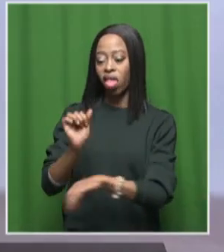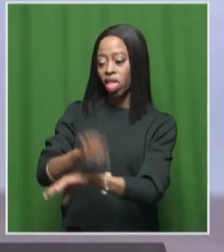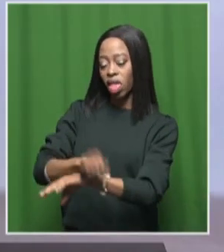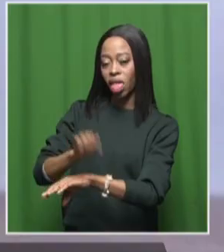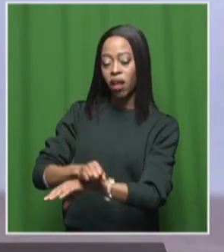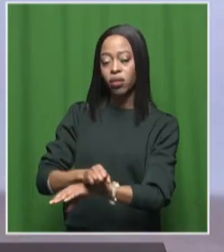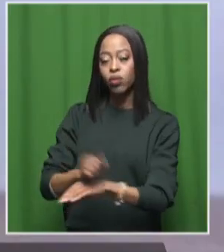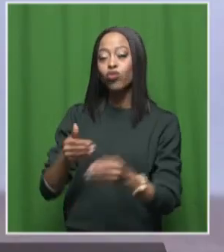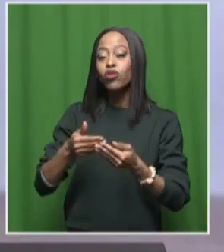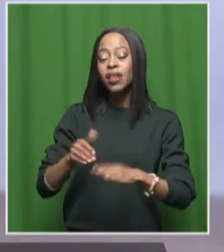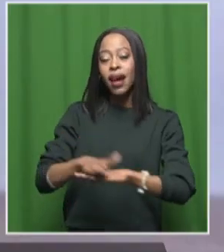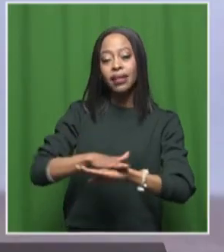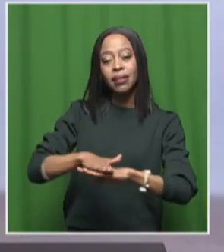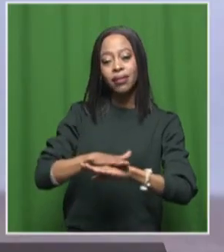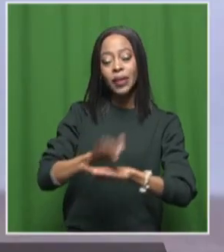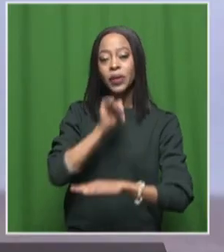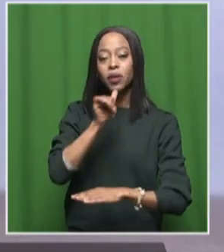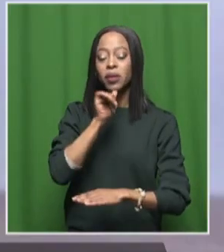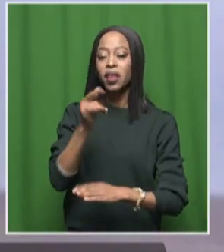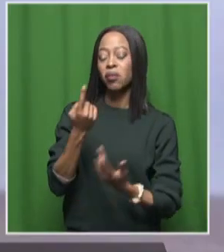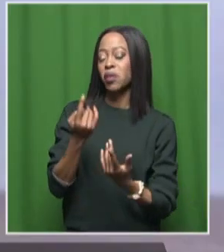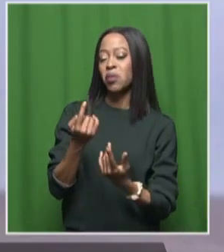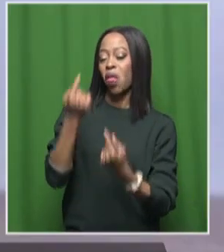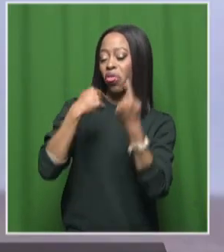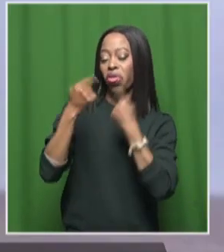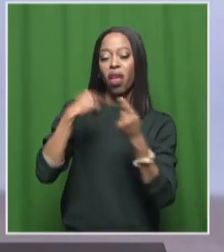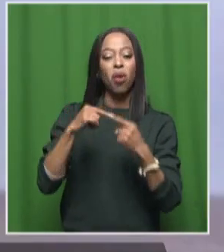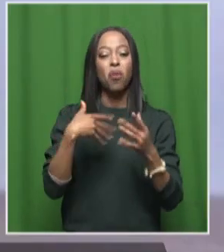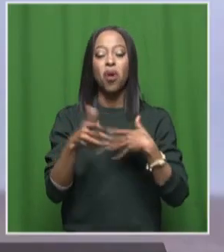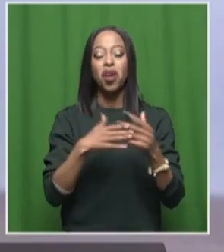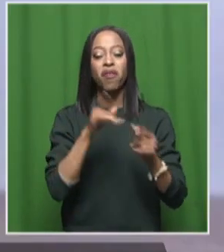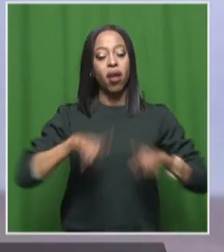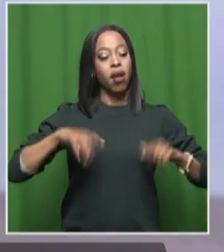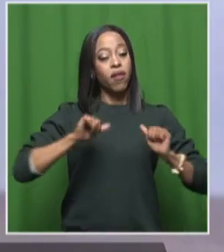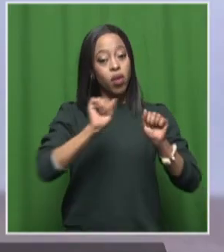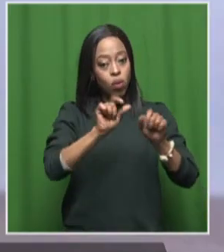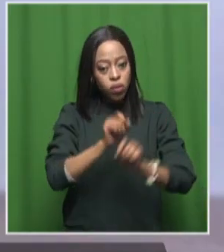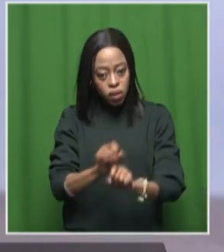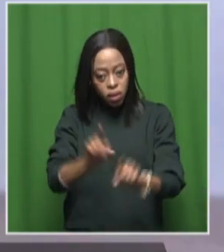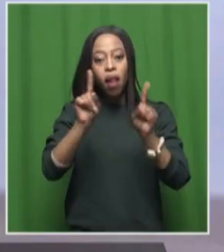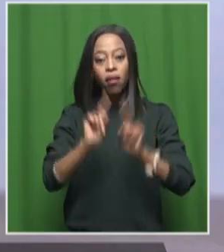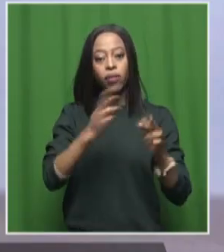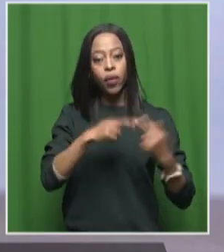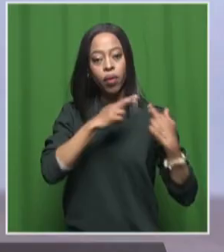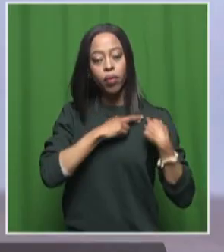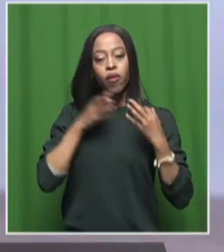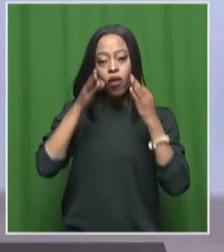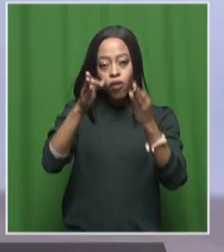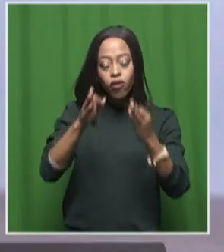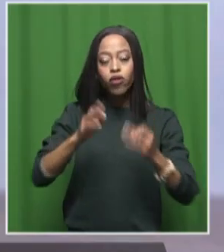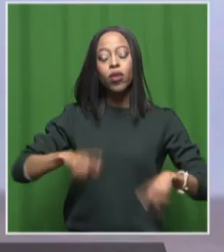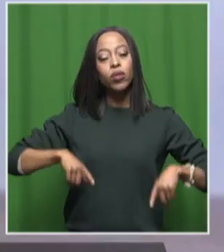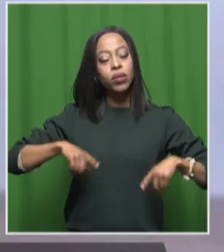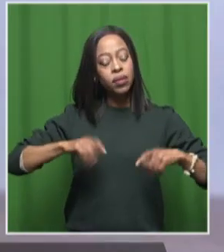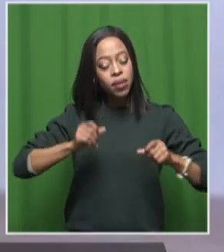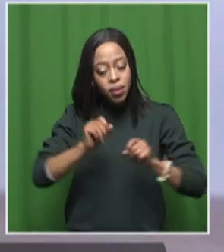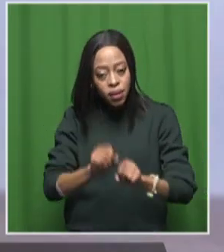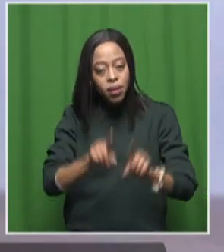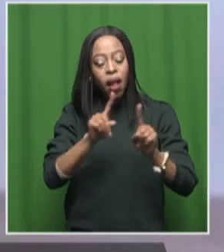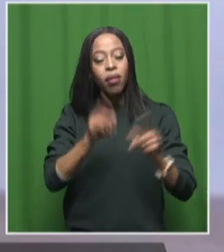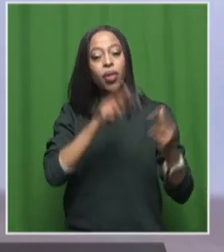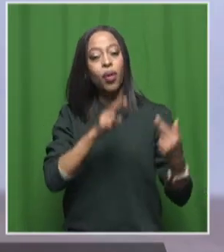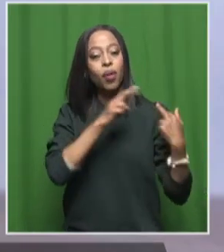beginnings, right? It doesn't matter who says what upon your life. You own your future, you own your life, you own your destiny, and you can become a better